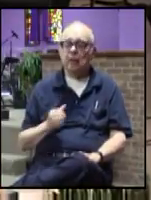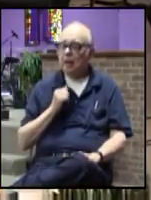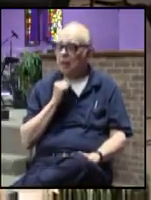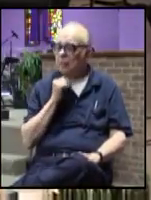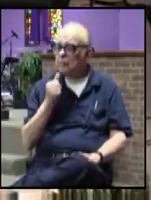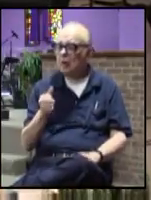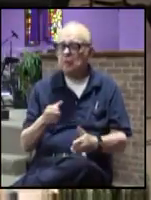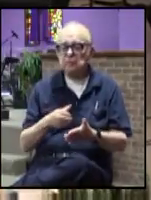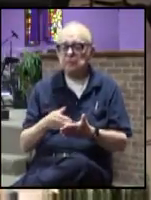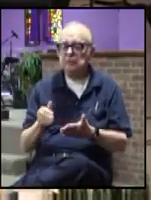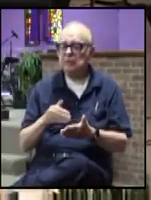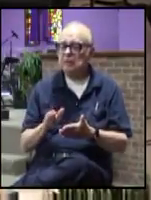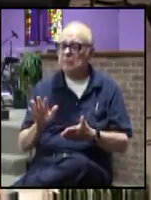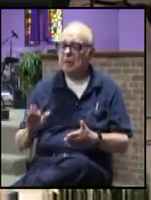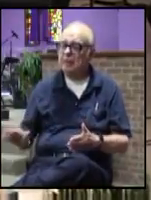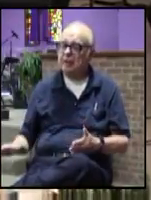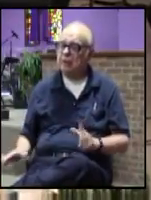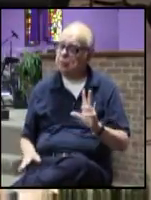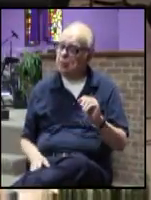Don't you send them away.